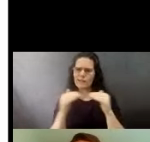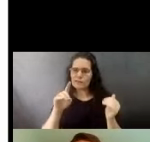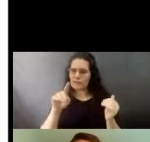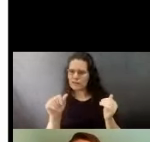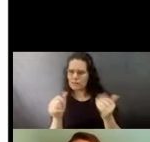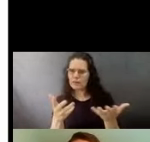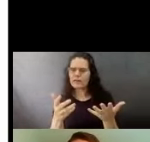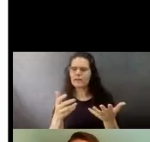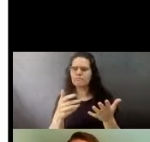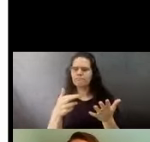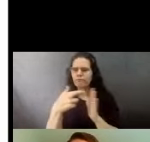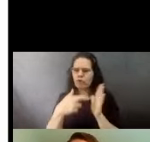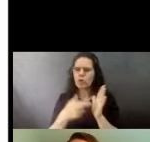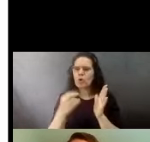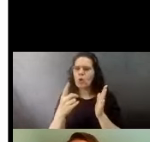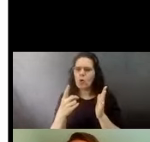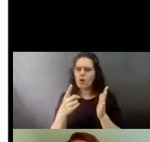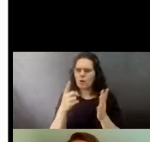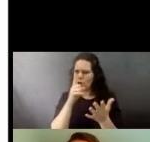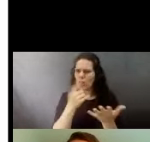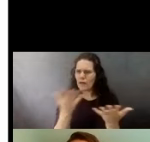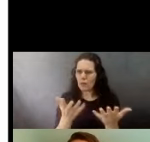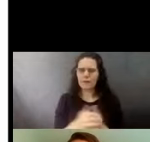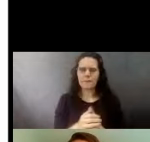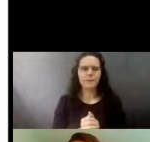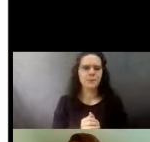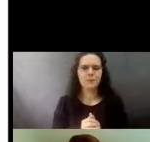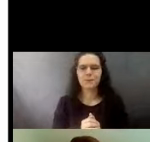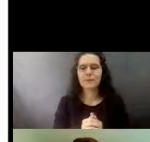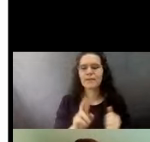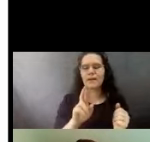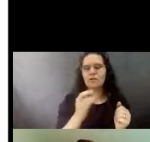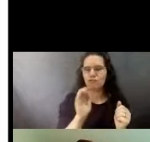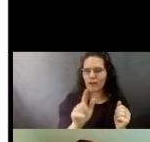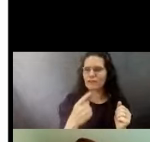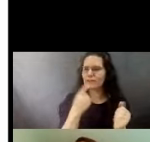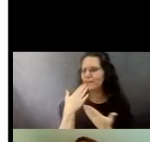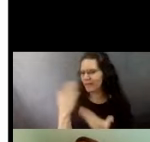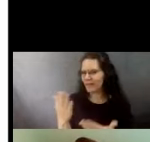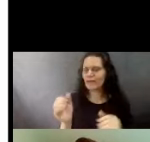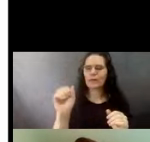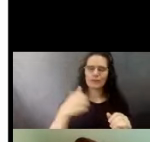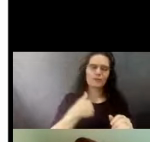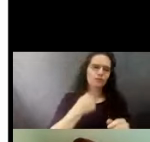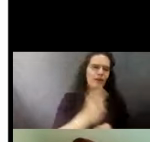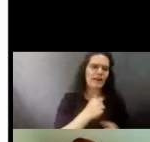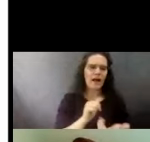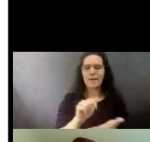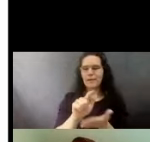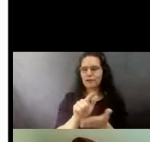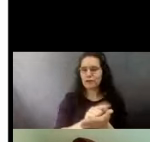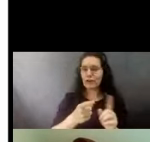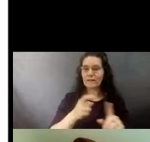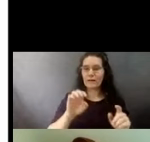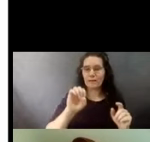Thanks so much, Katie, and hi everyone. I'm Rachel Weisberg. As Katie mentioned, I'm a attorney at Equip for Equality,